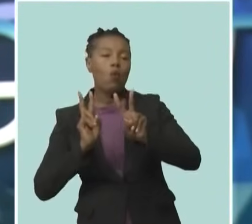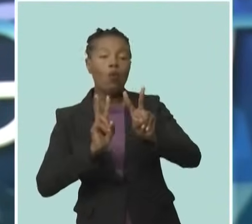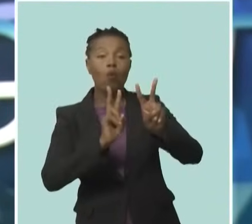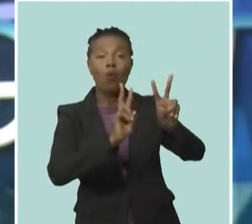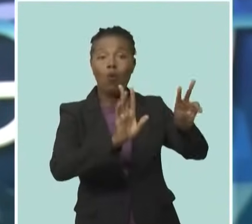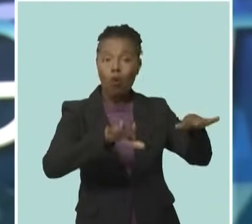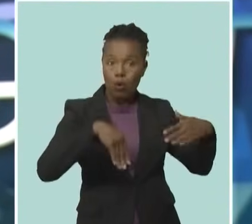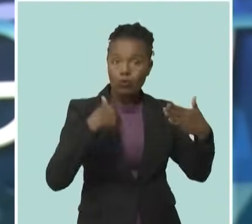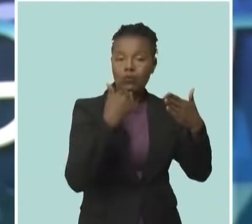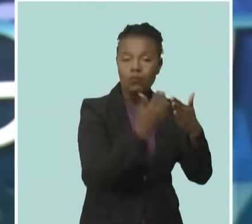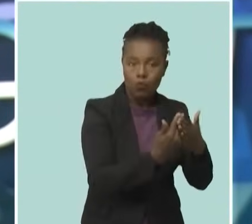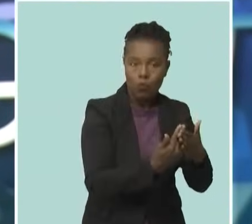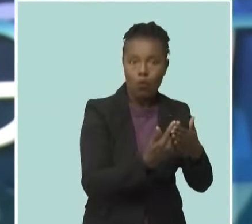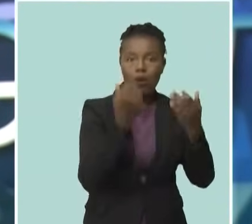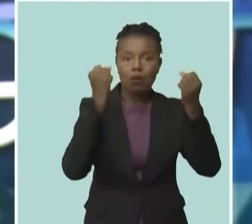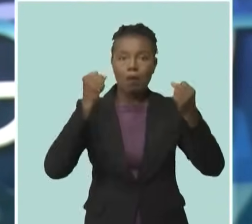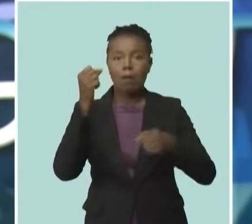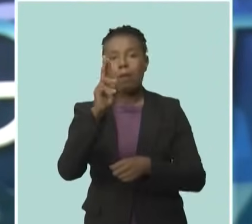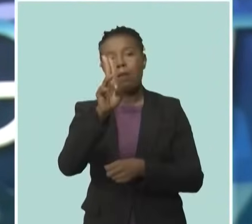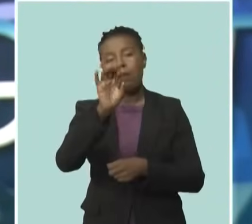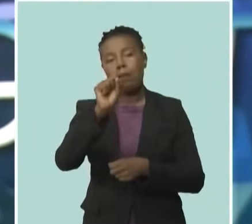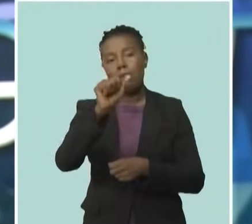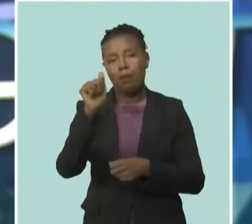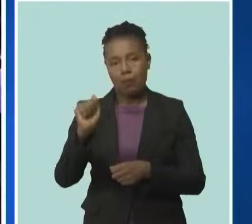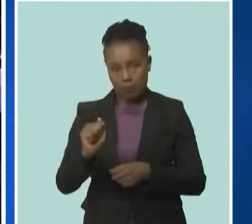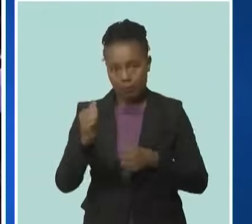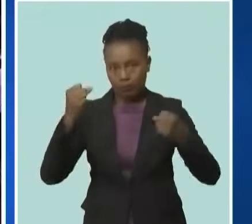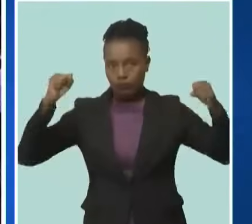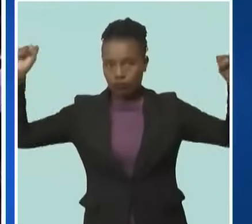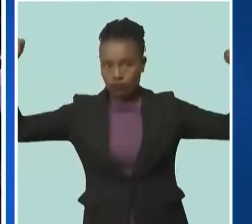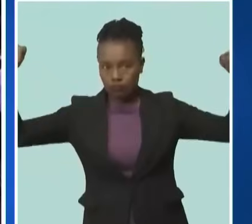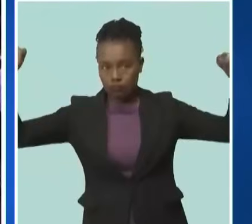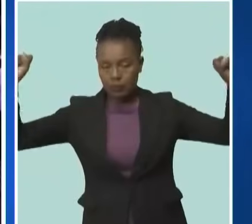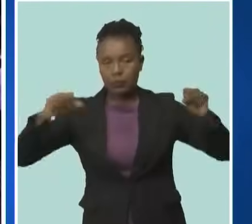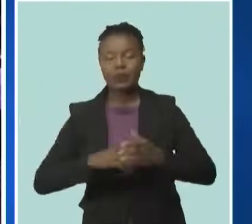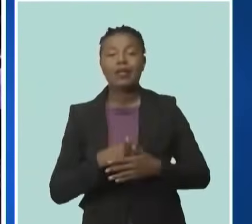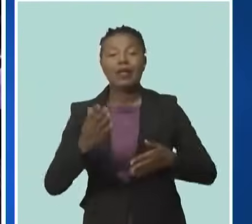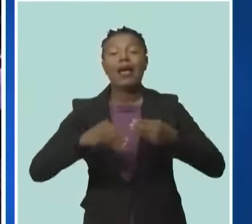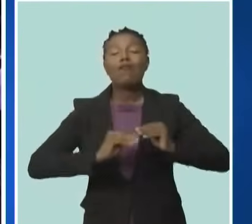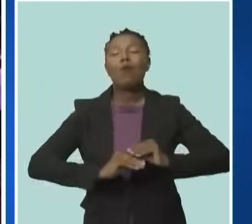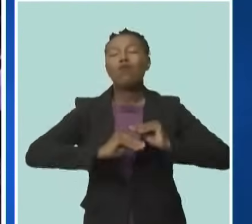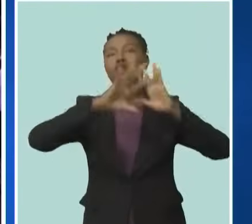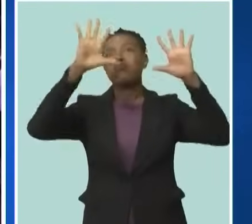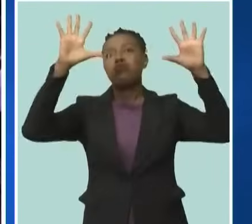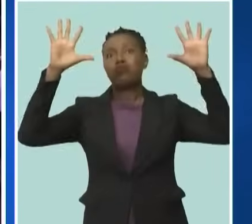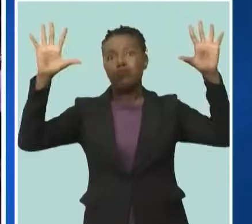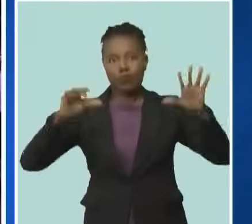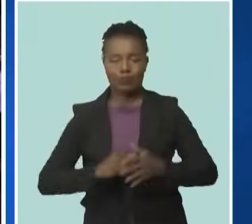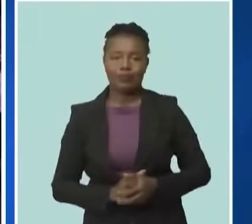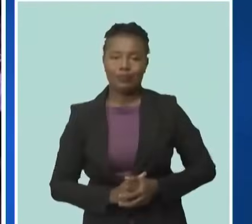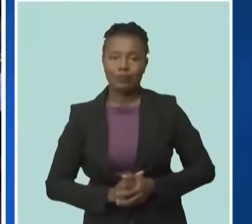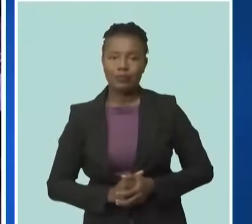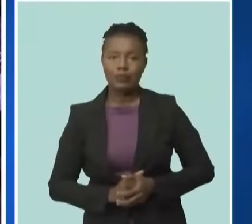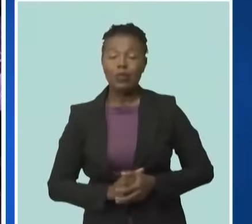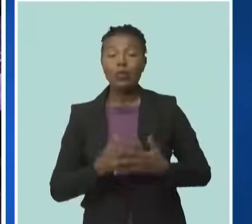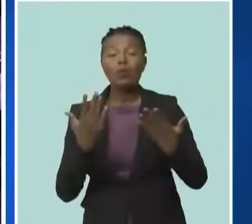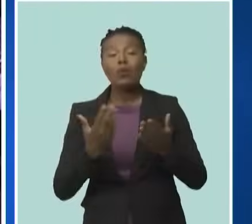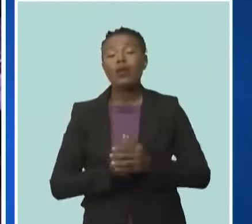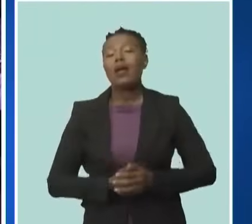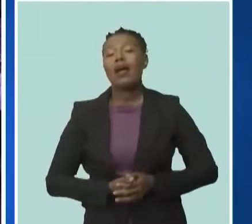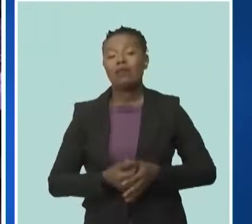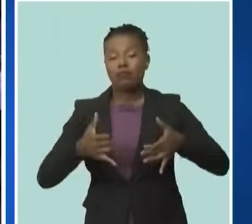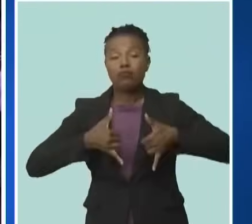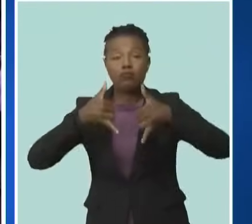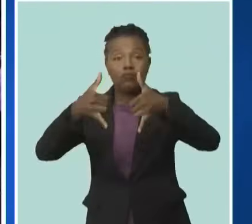cultural explosion to match the season. Buttressing all of this, we're going to have an award ceremony. It's just going to